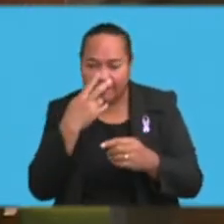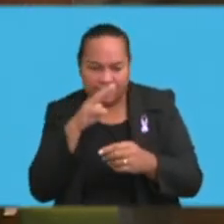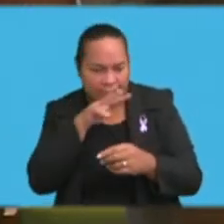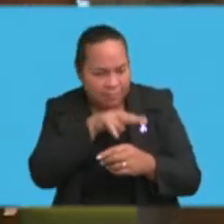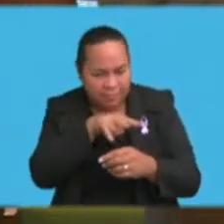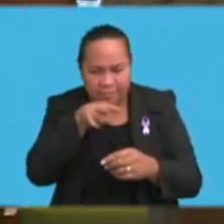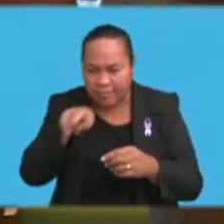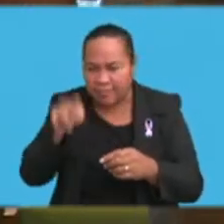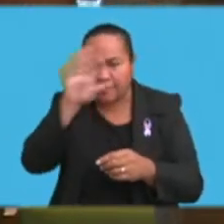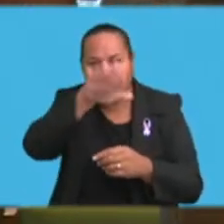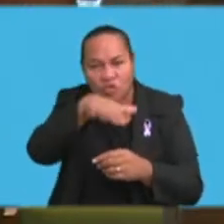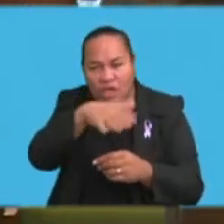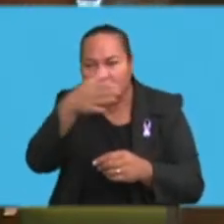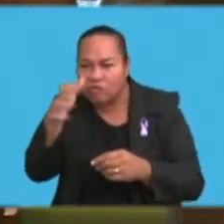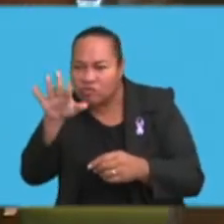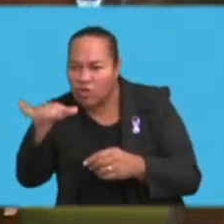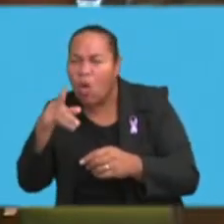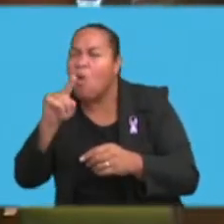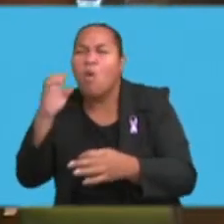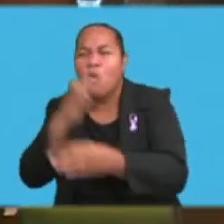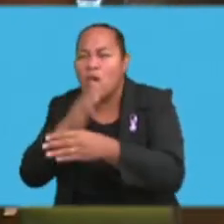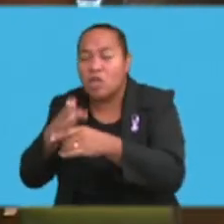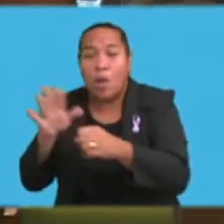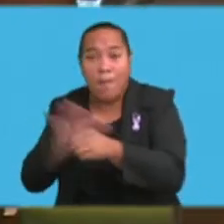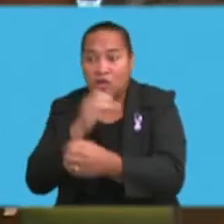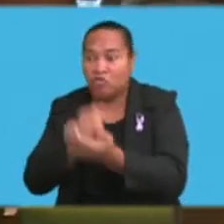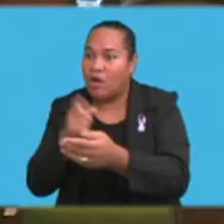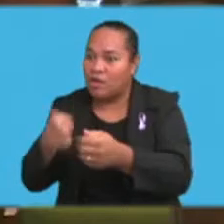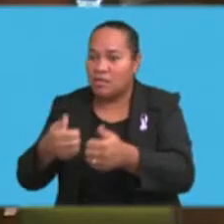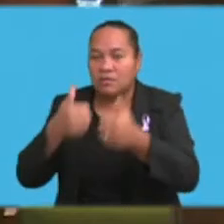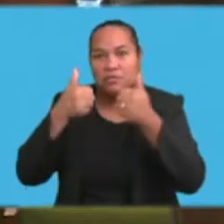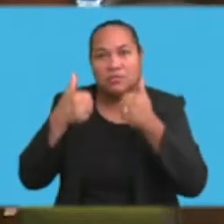of things on which people work to make sure that they are fully functional,